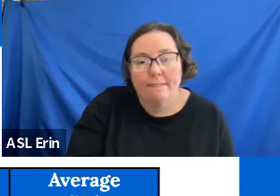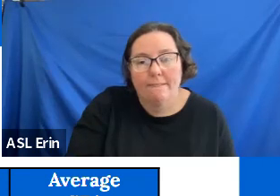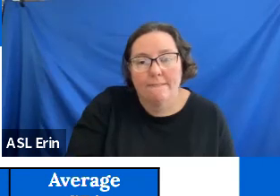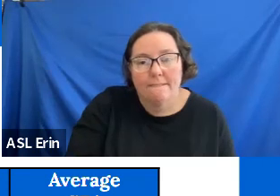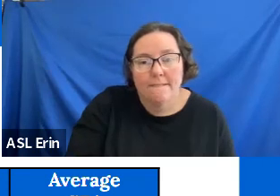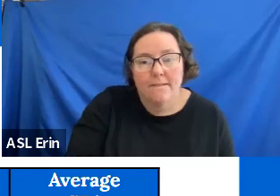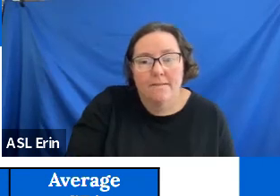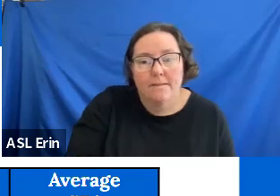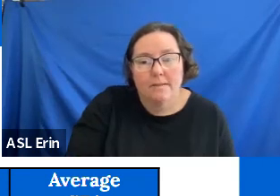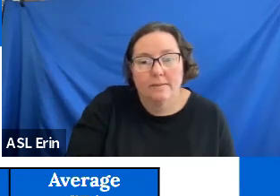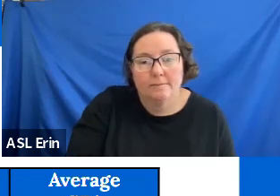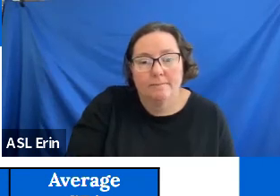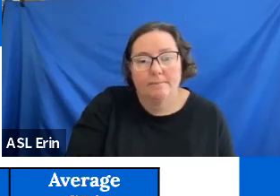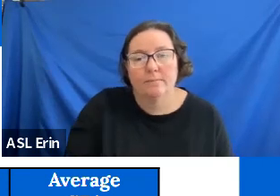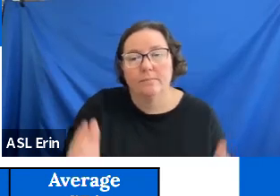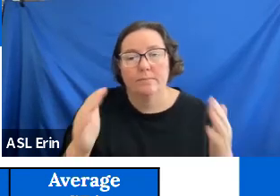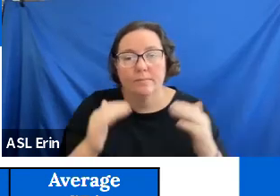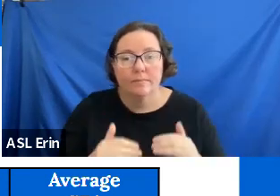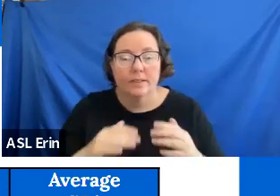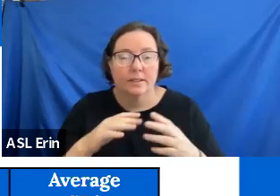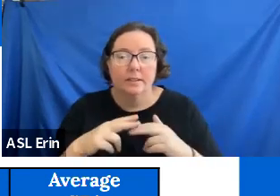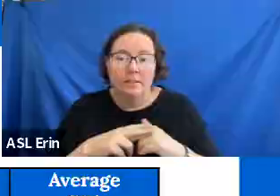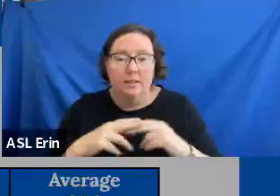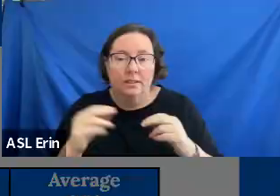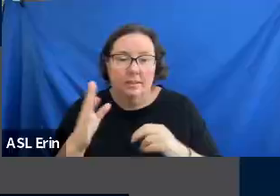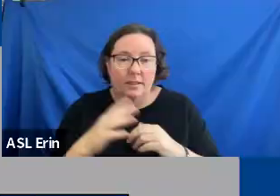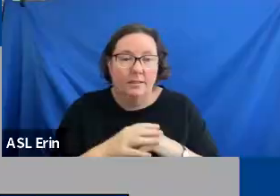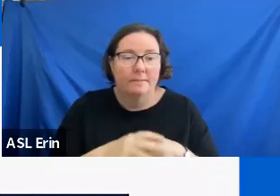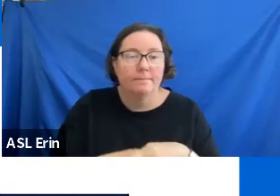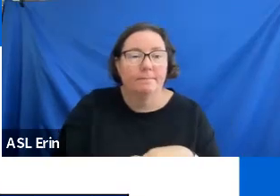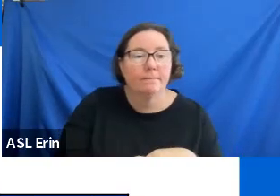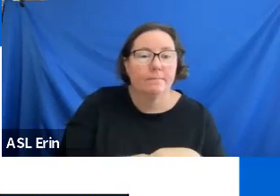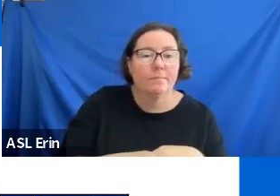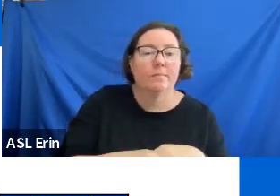And move to the next slide, Ms. Hogan.